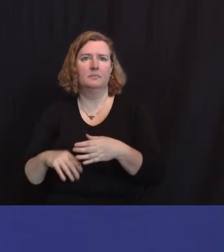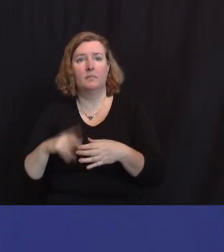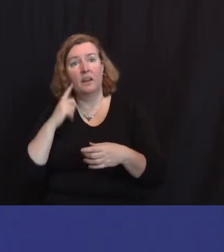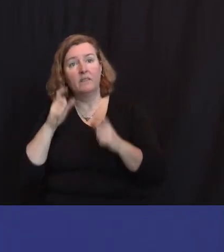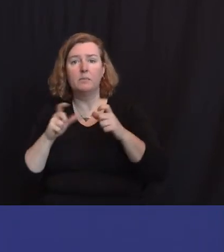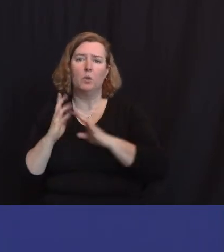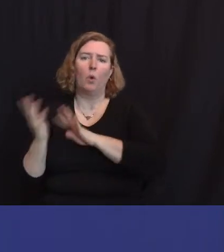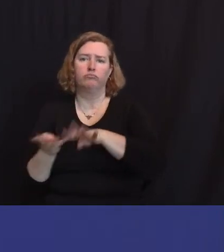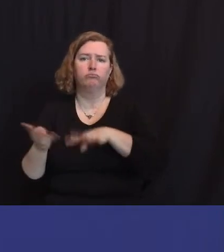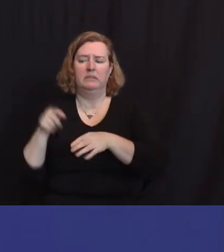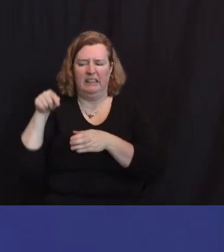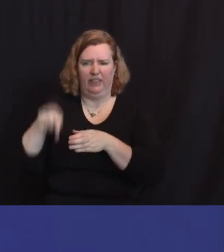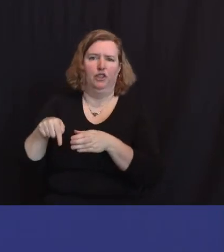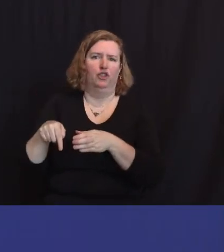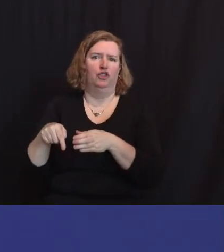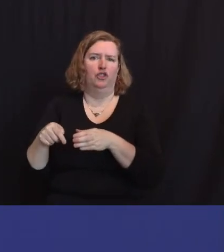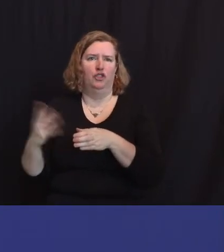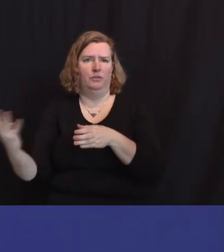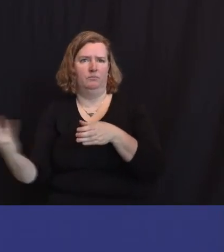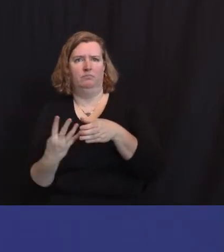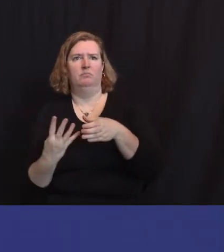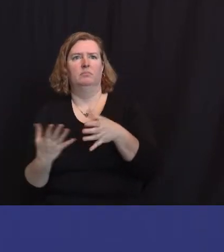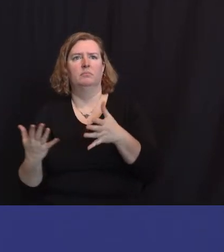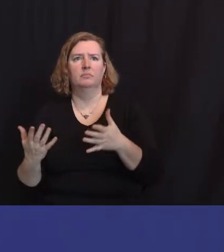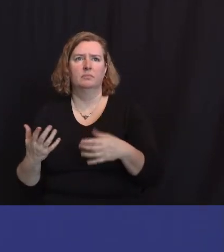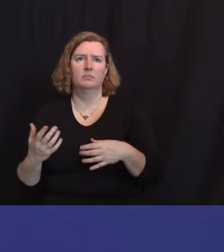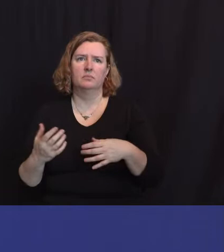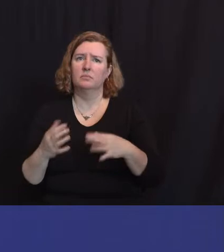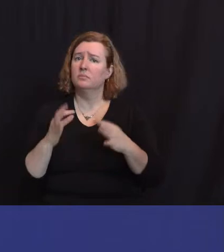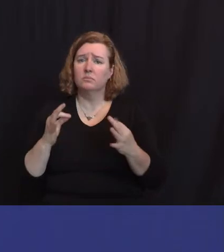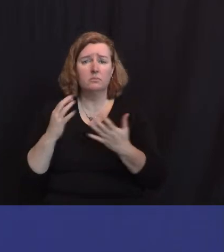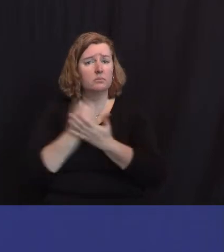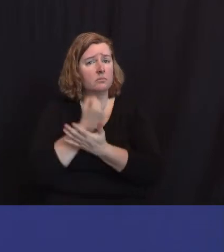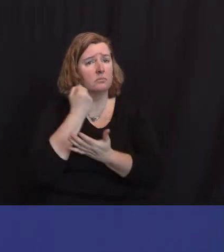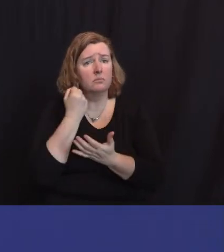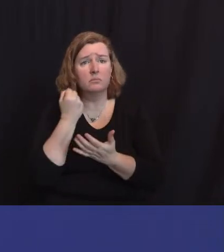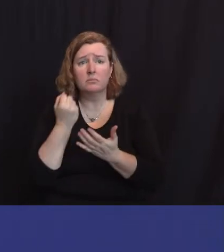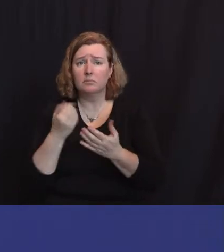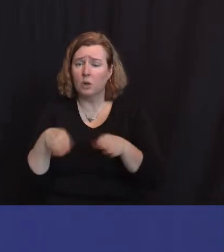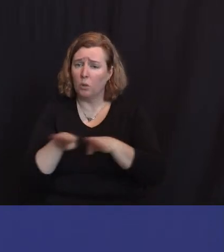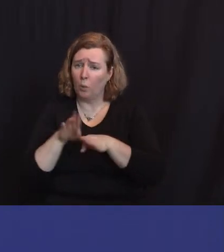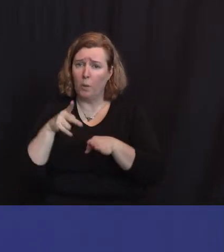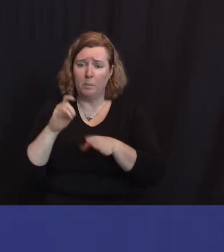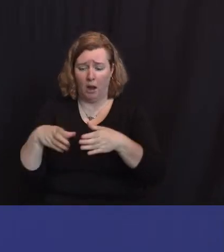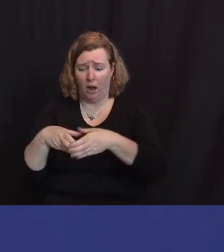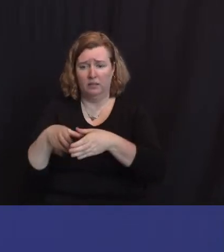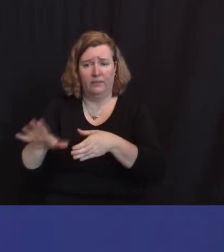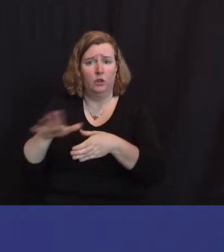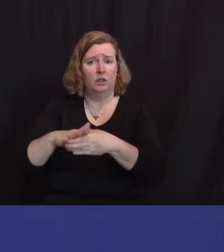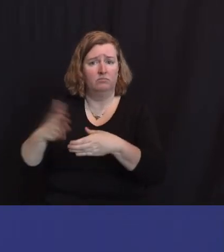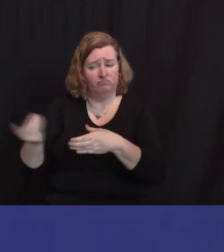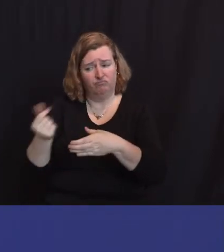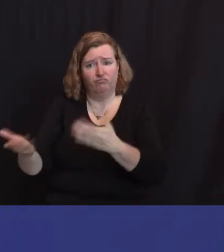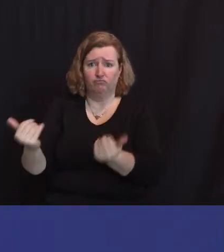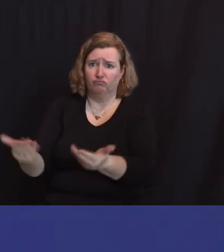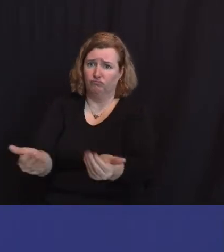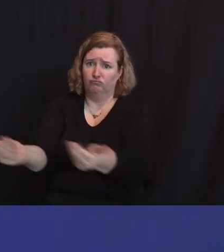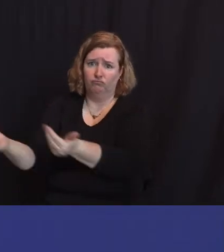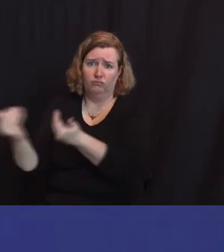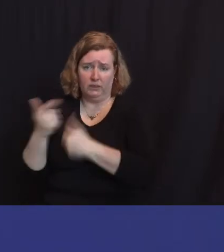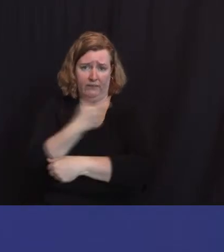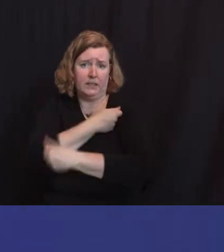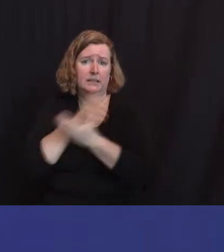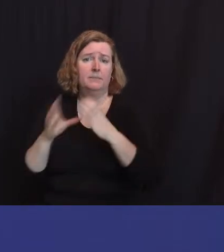all basically right there. So a closed pod was ideal for them. I had been with NJ Transit in between yesterday, acknowledging the